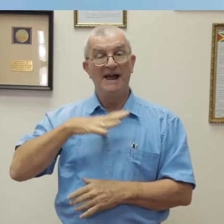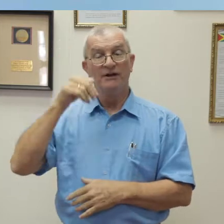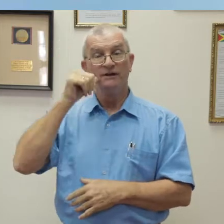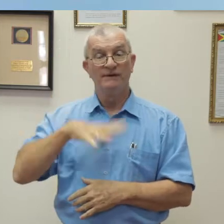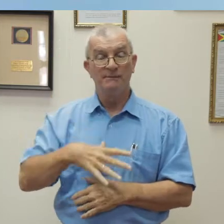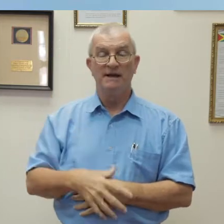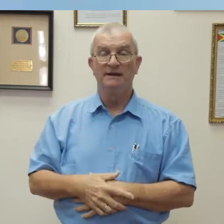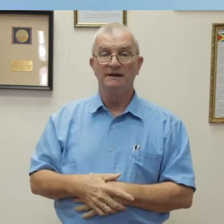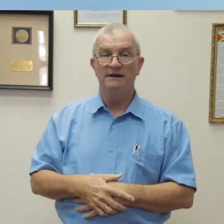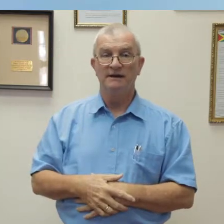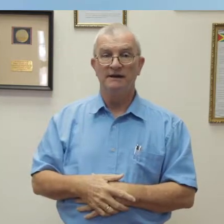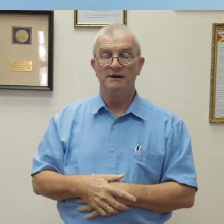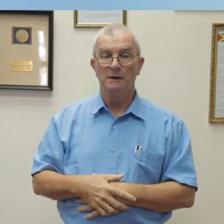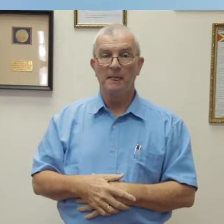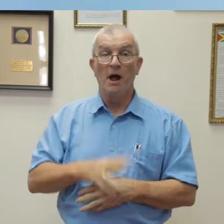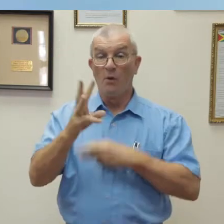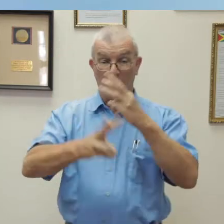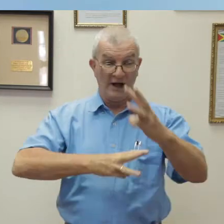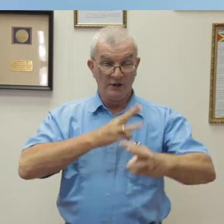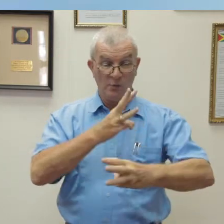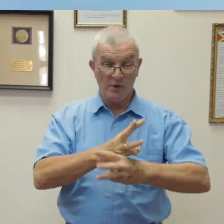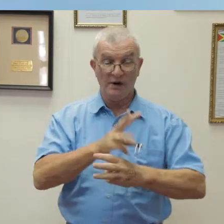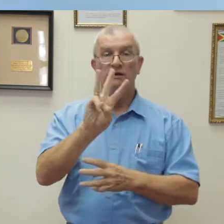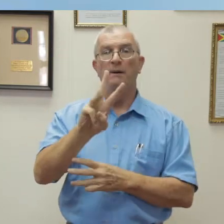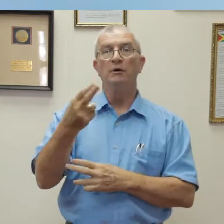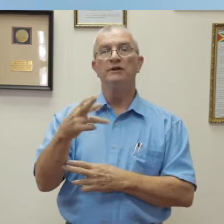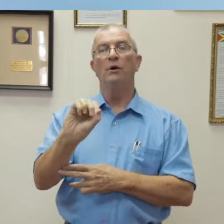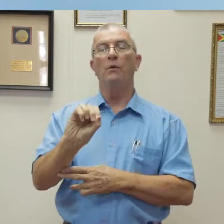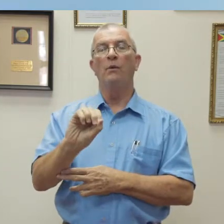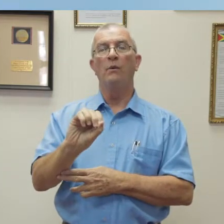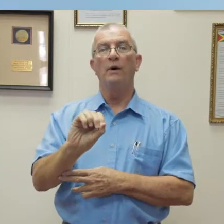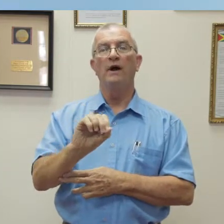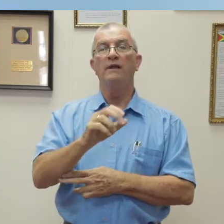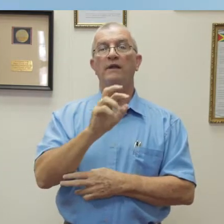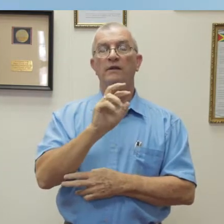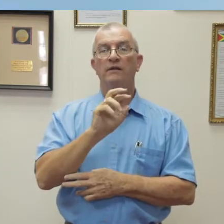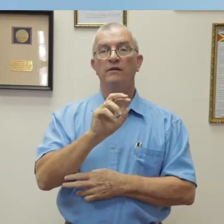Globally, according to WHO, there are